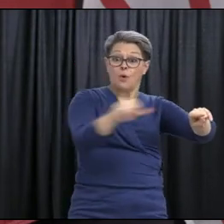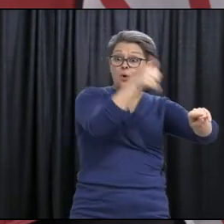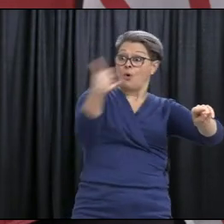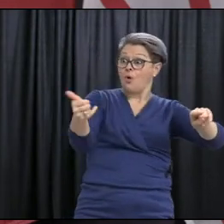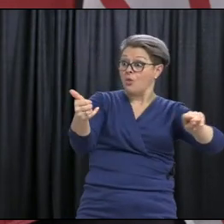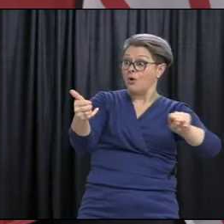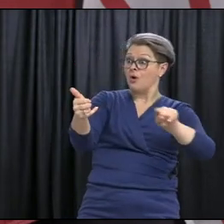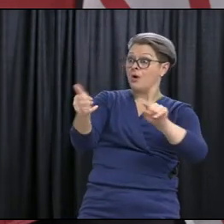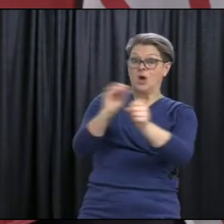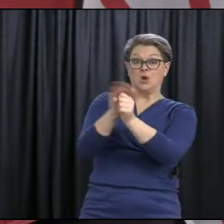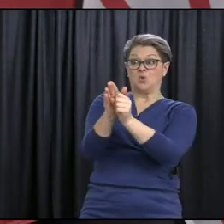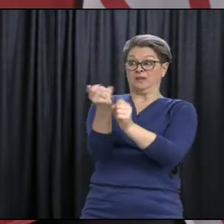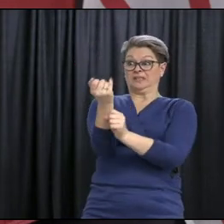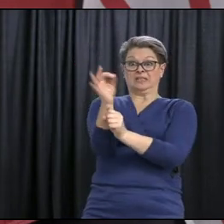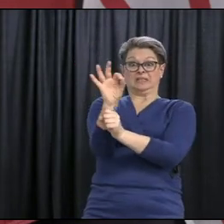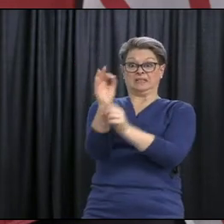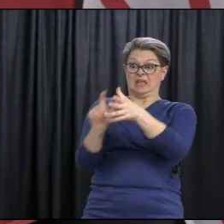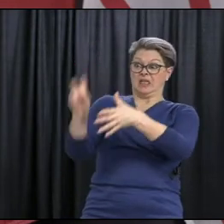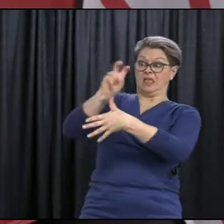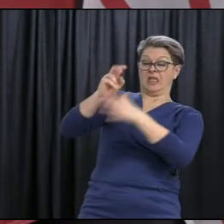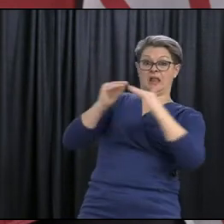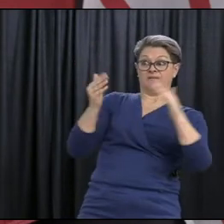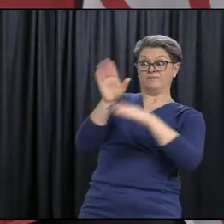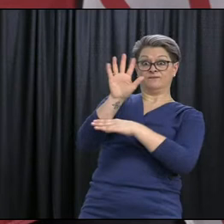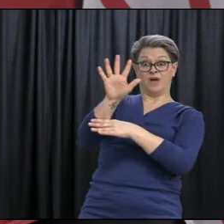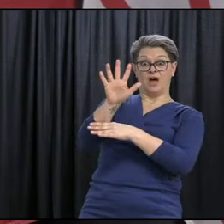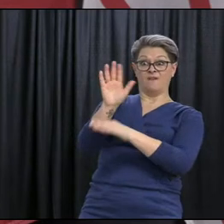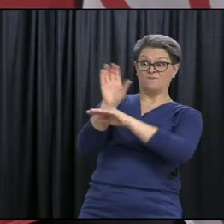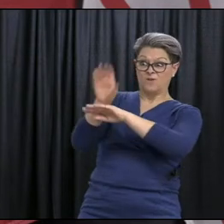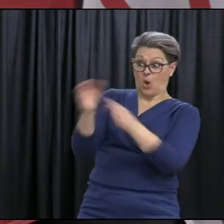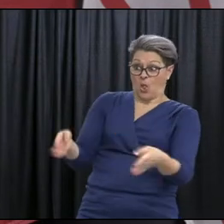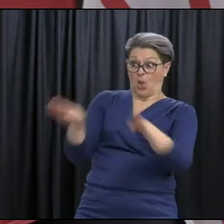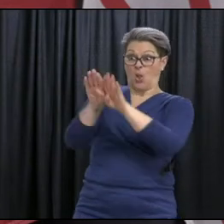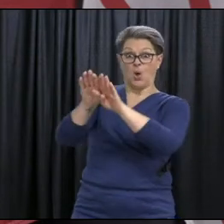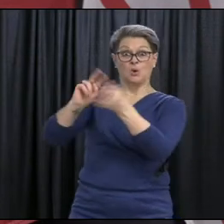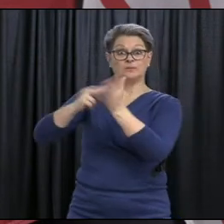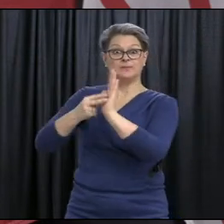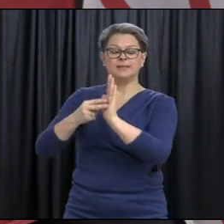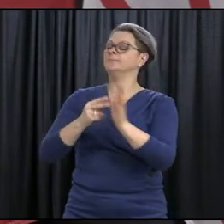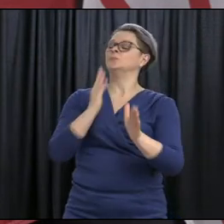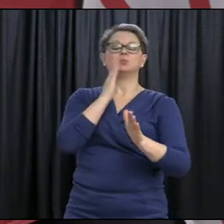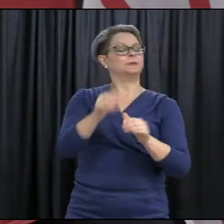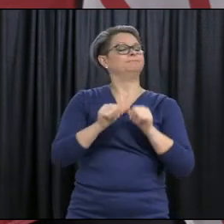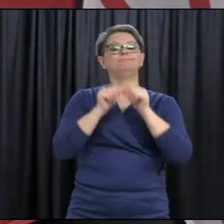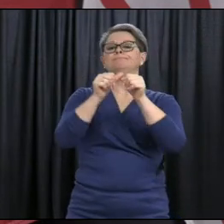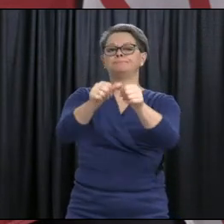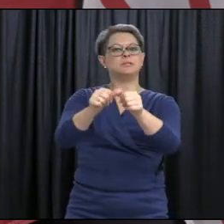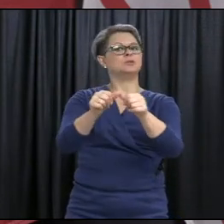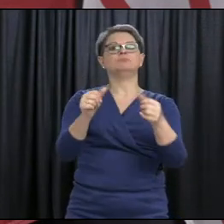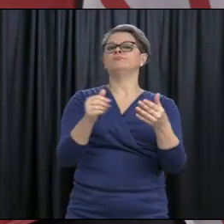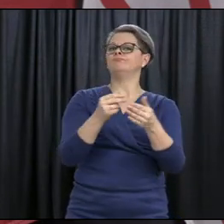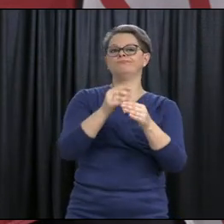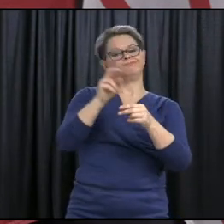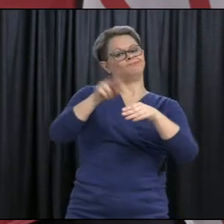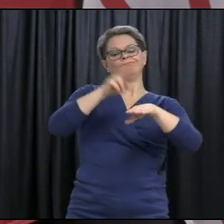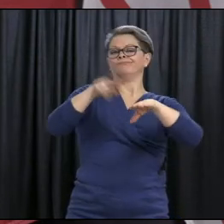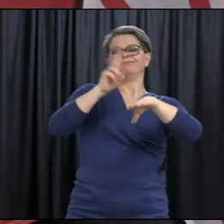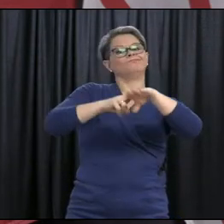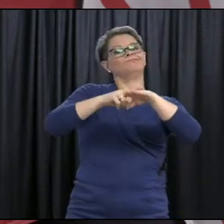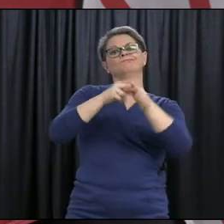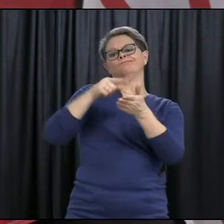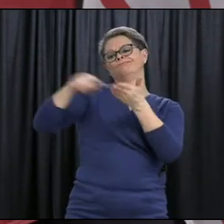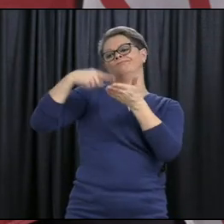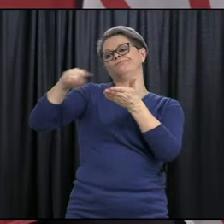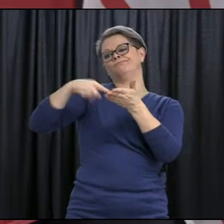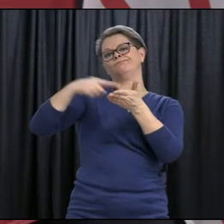to positive COVID-19 case or for testing will continue to receive their full regular funding